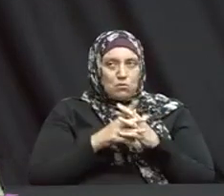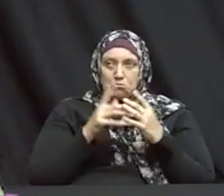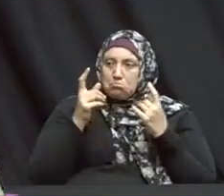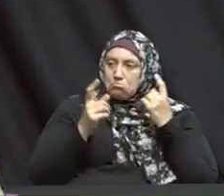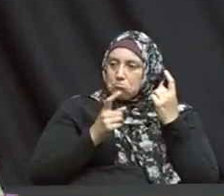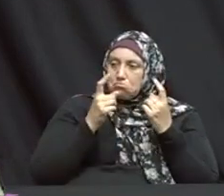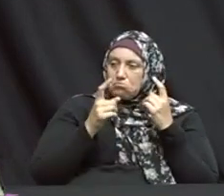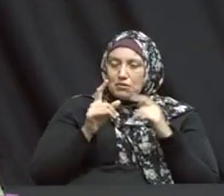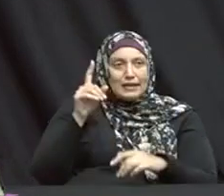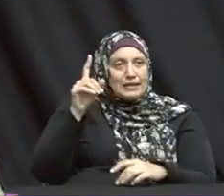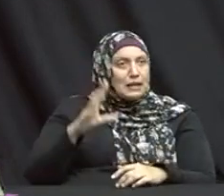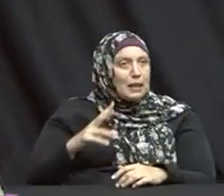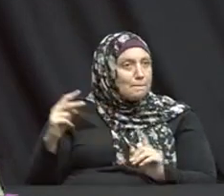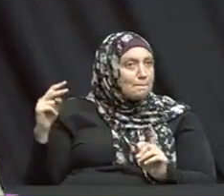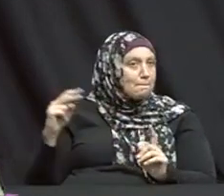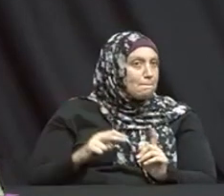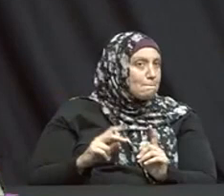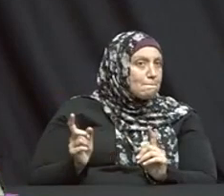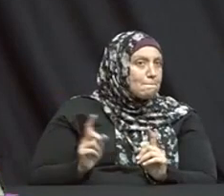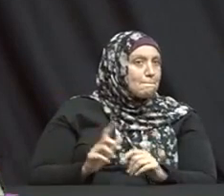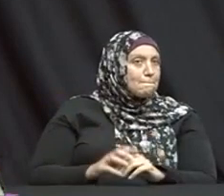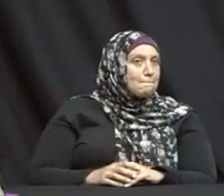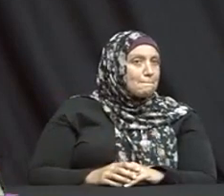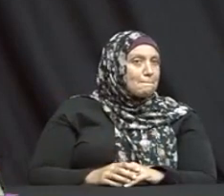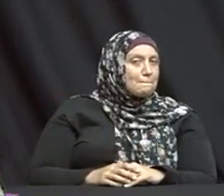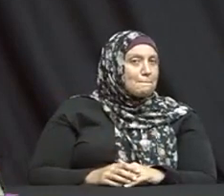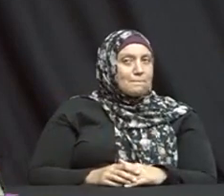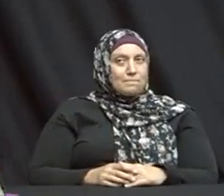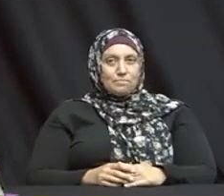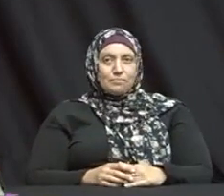the jurisprudential angle, because some of these instruments